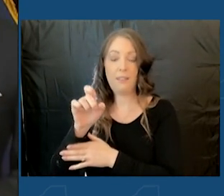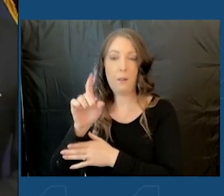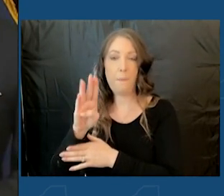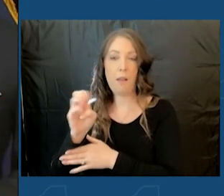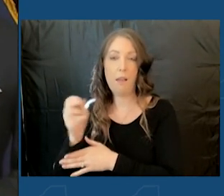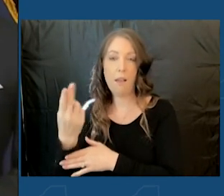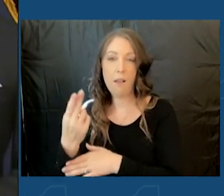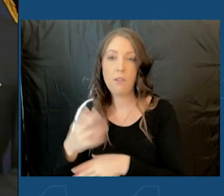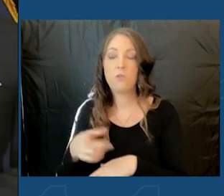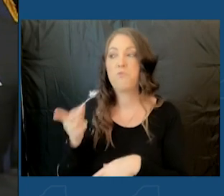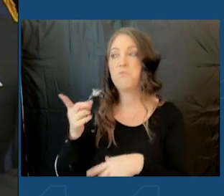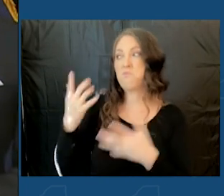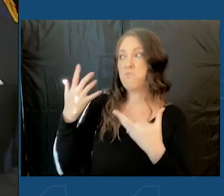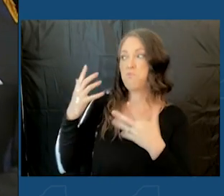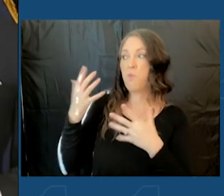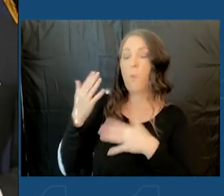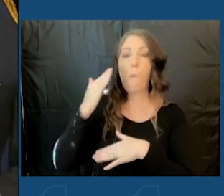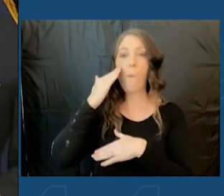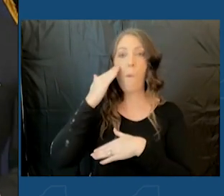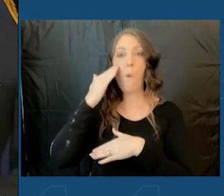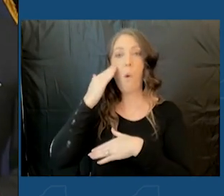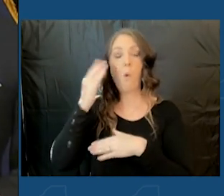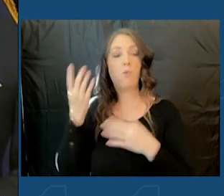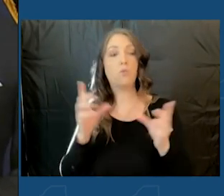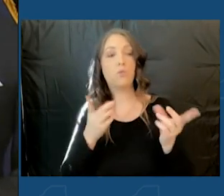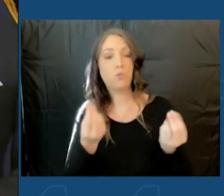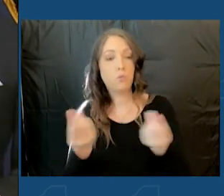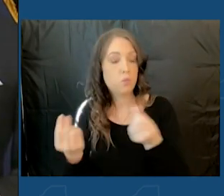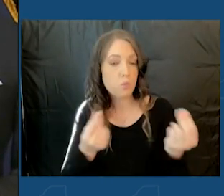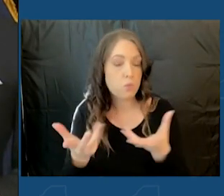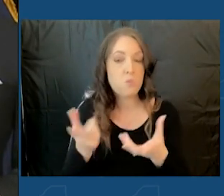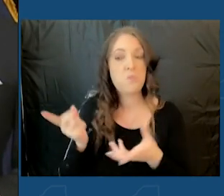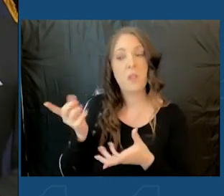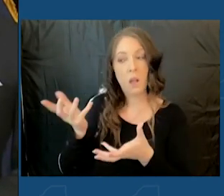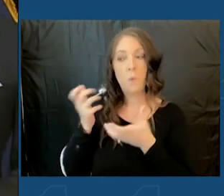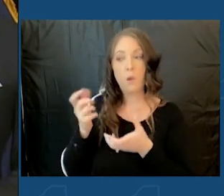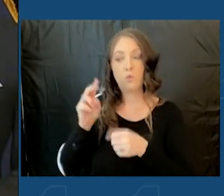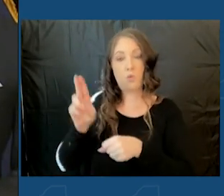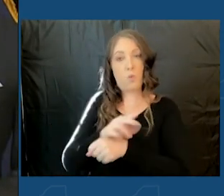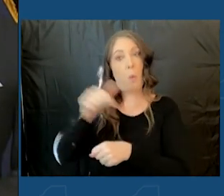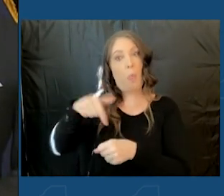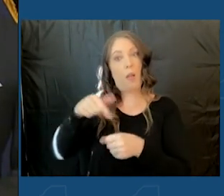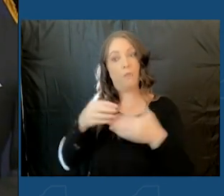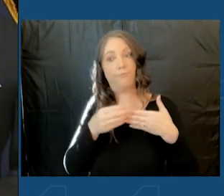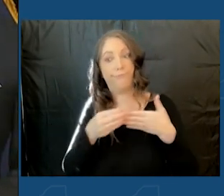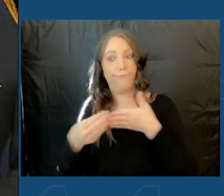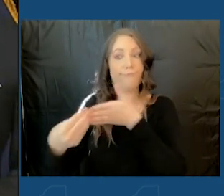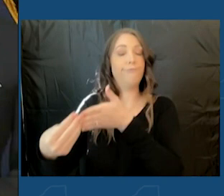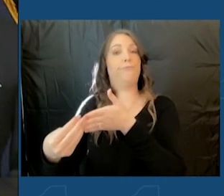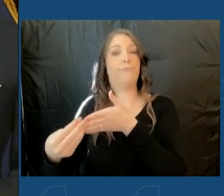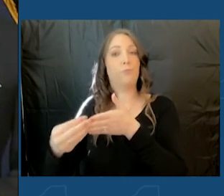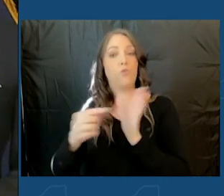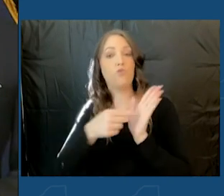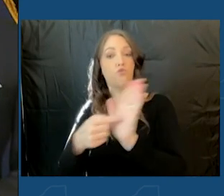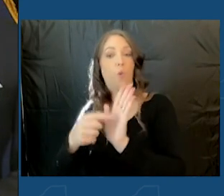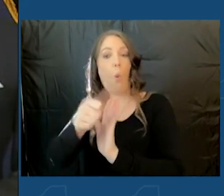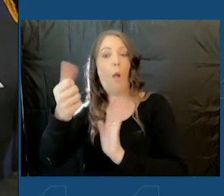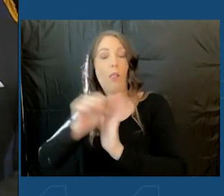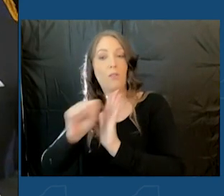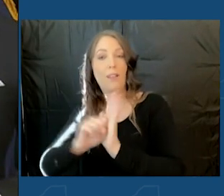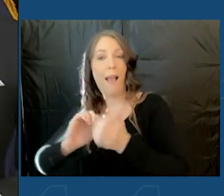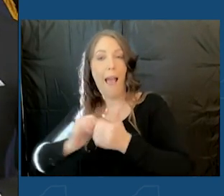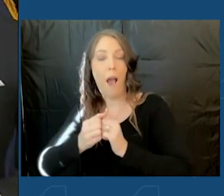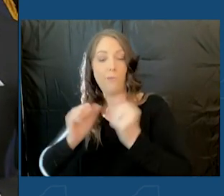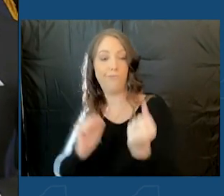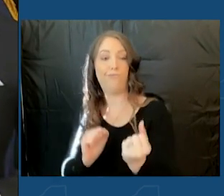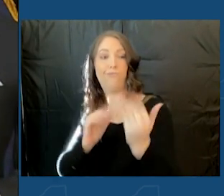knowledge already of what we are doing here and talked about how he wants to use this as a blueprint to show other states how to combat gun violence. So